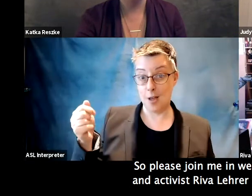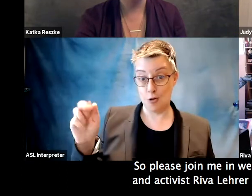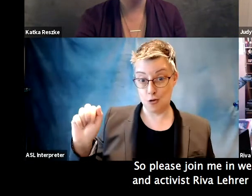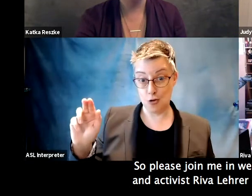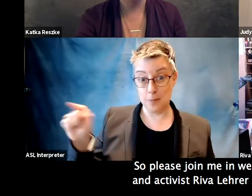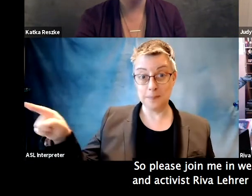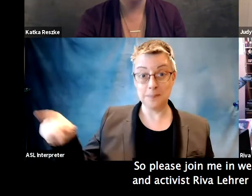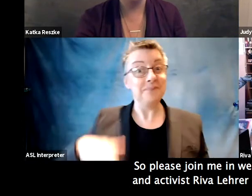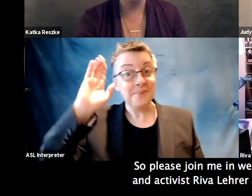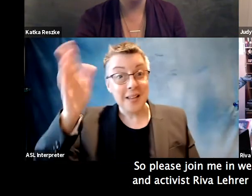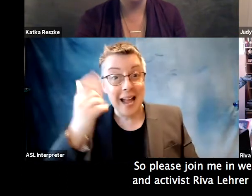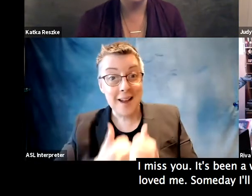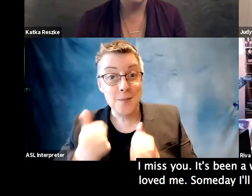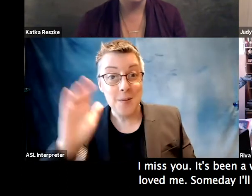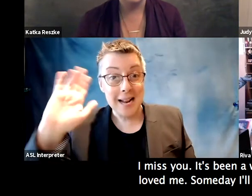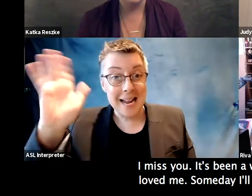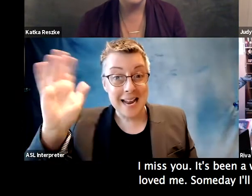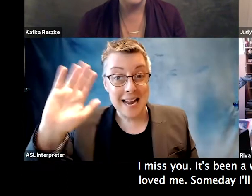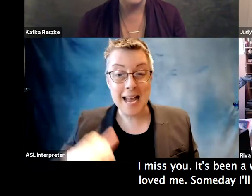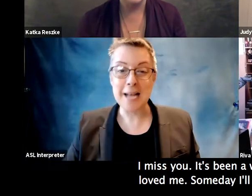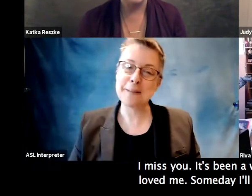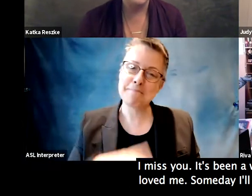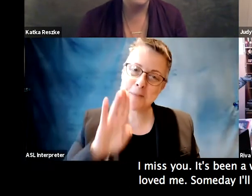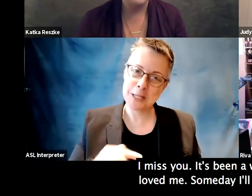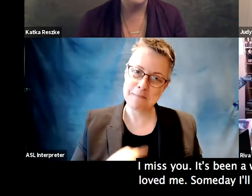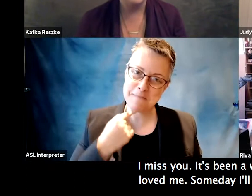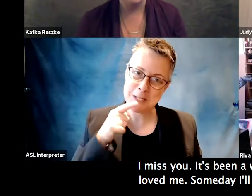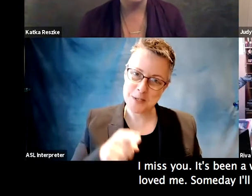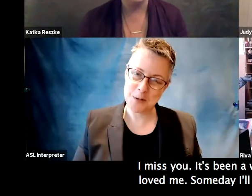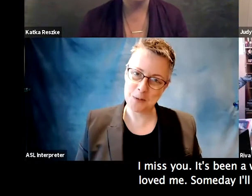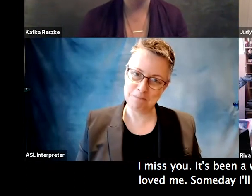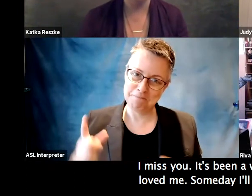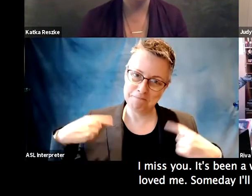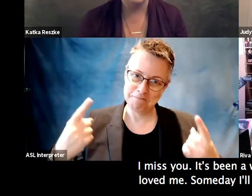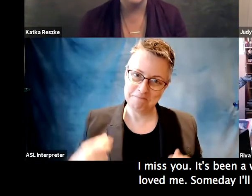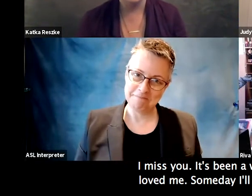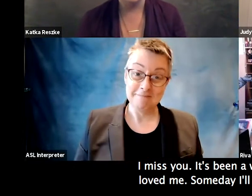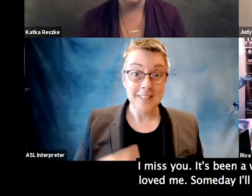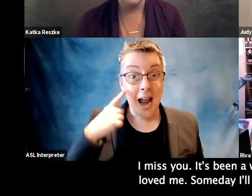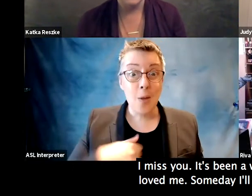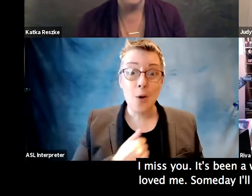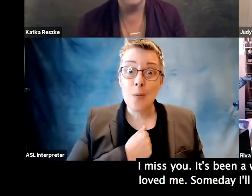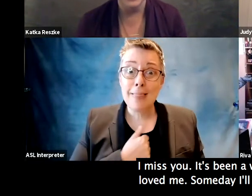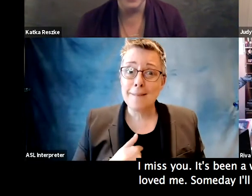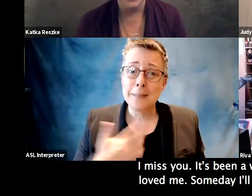Hi, everyone. Hi, Boston. I miss you. It's been a while. I thought you loved me.